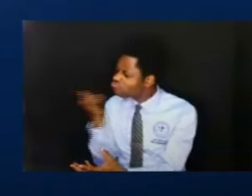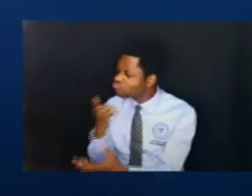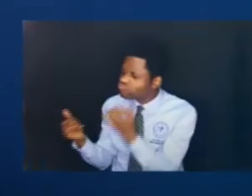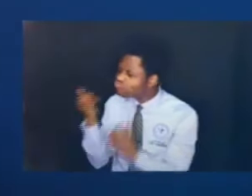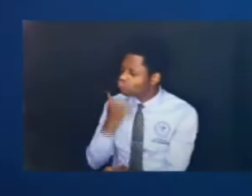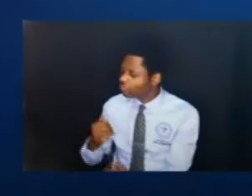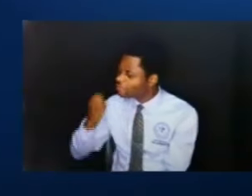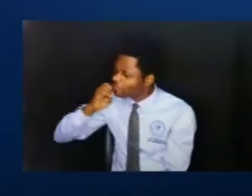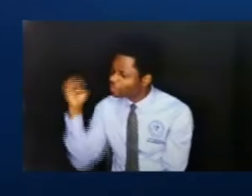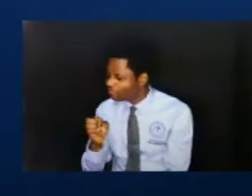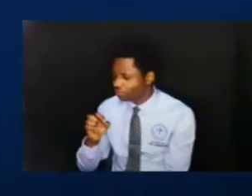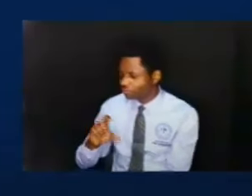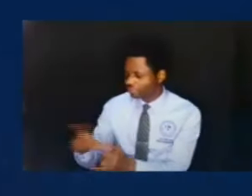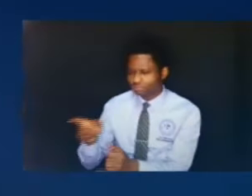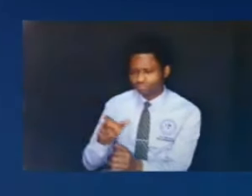So